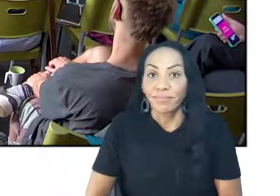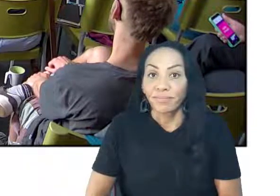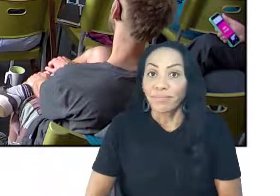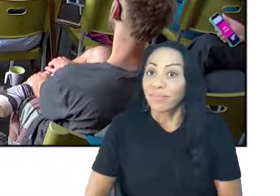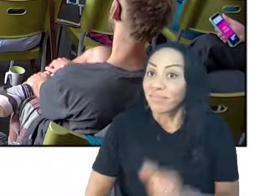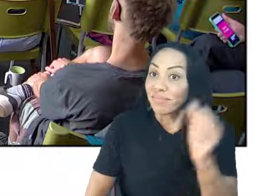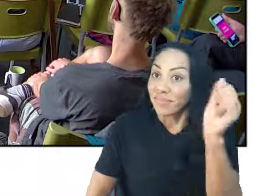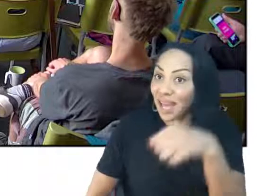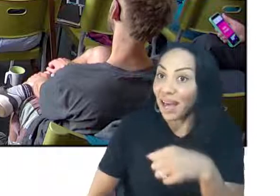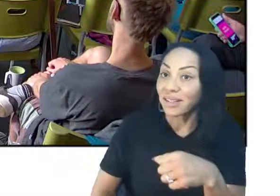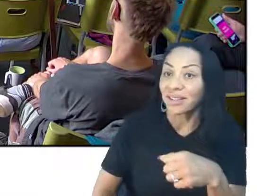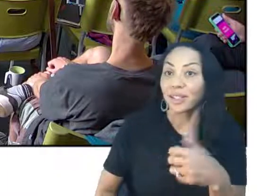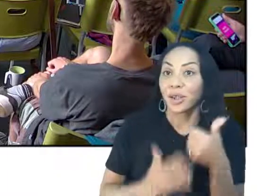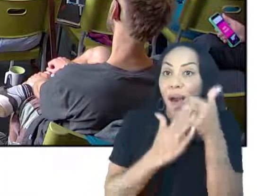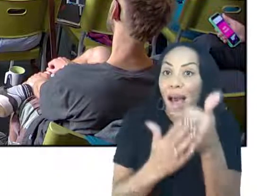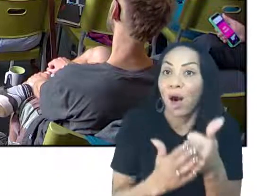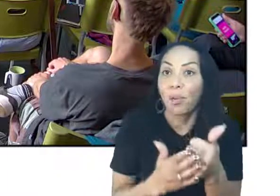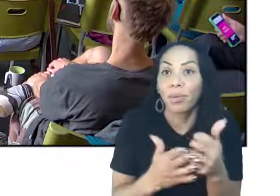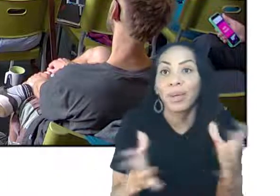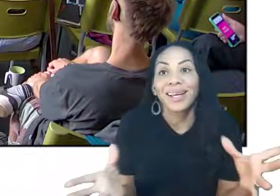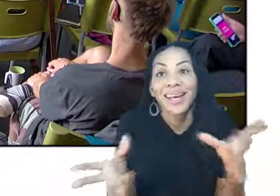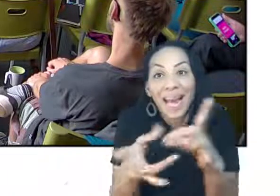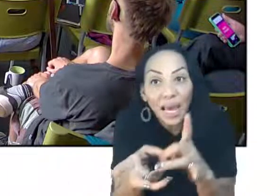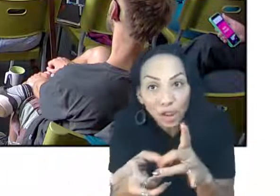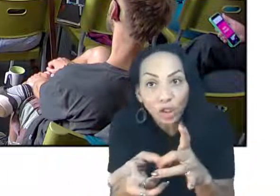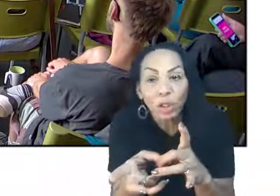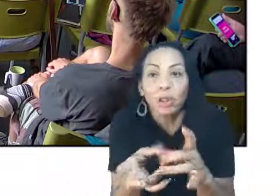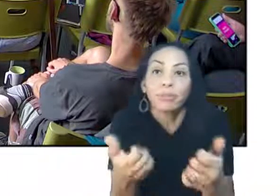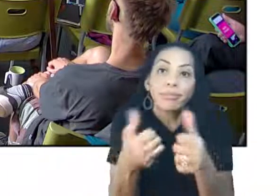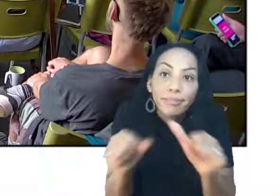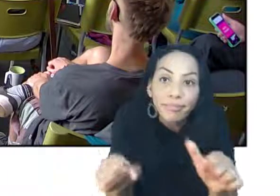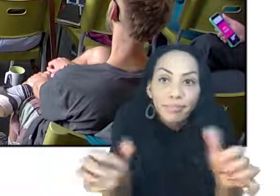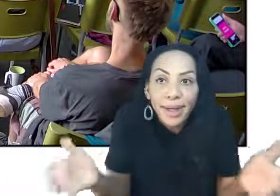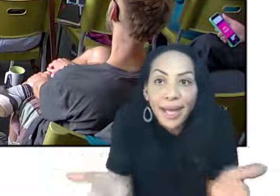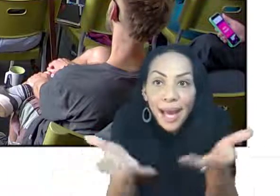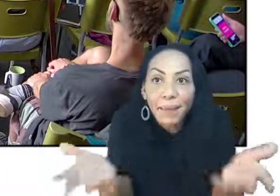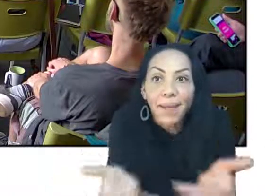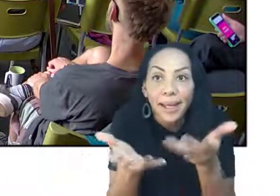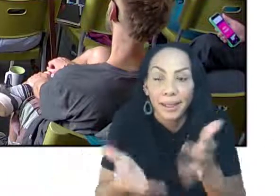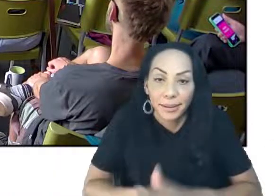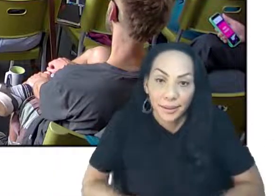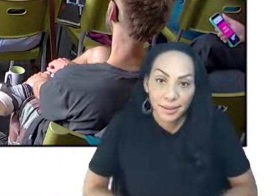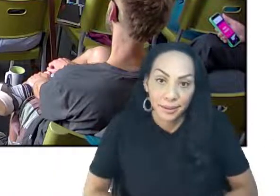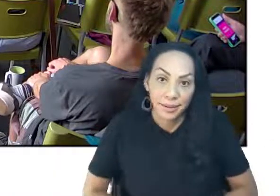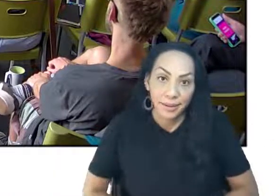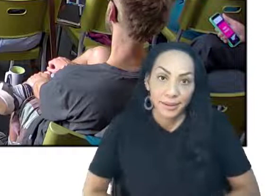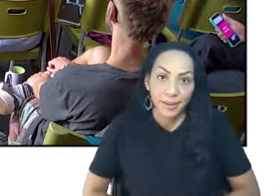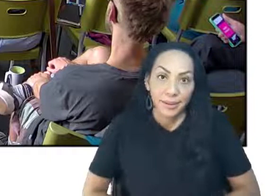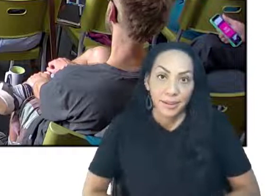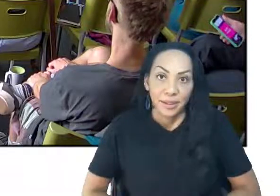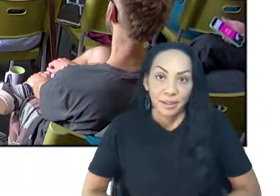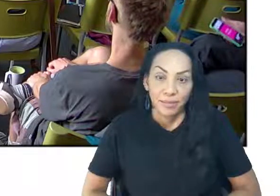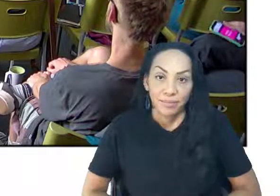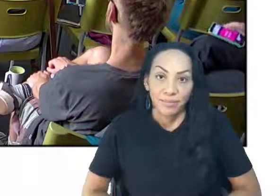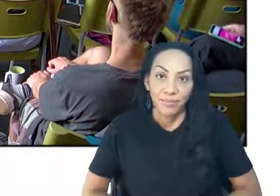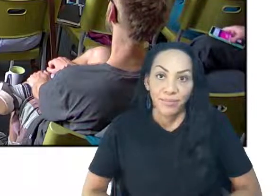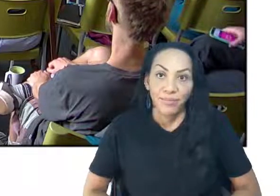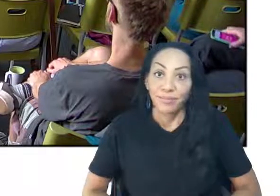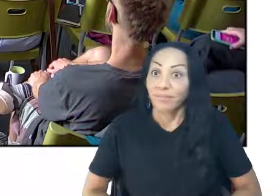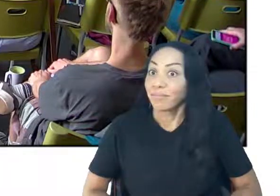So yeah. Thanks. Yeah, pleasure. Anyone else got a question for Raquel?